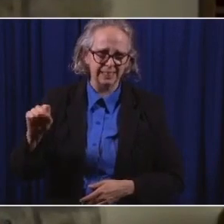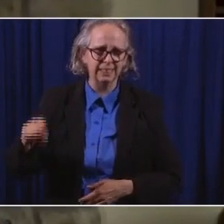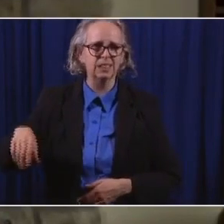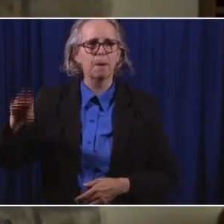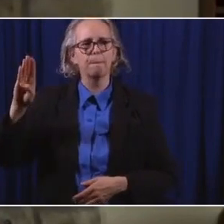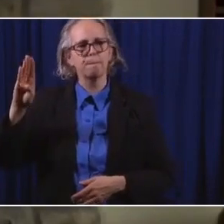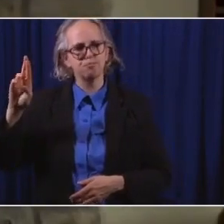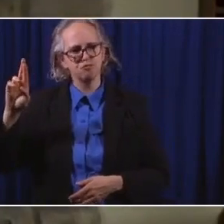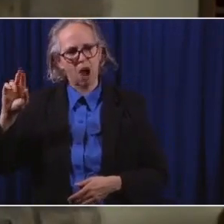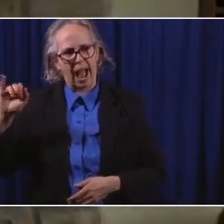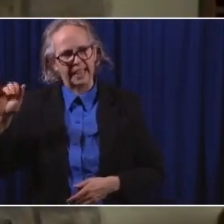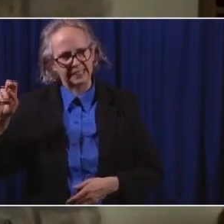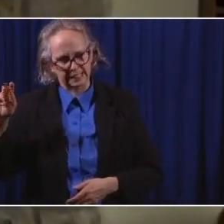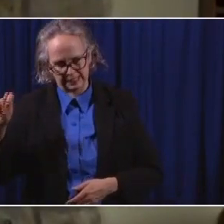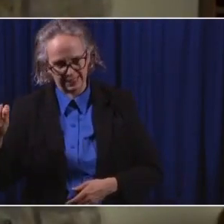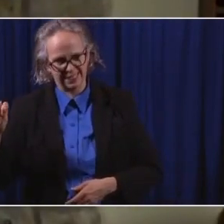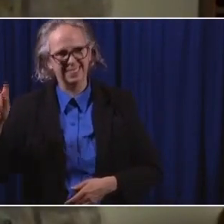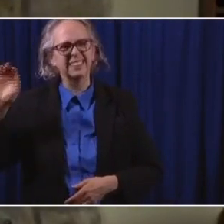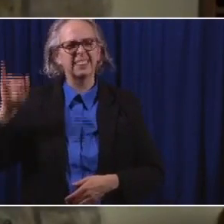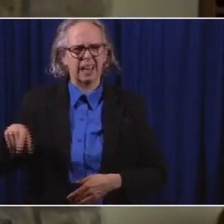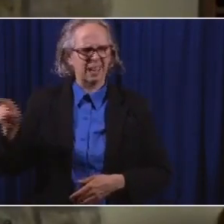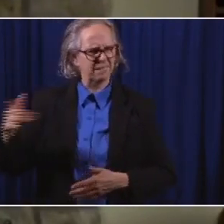we're facing today.